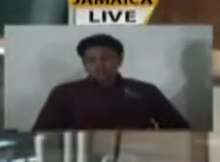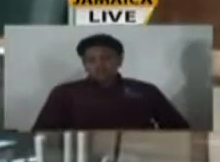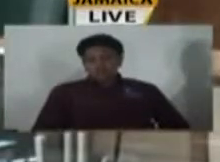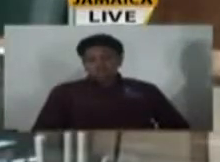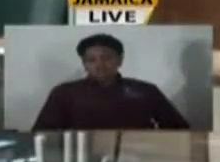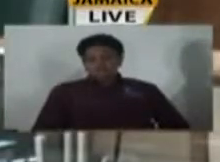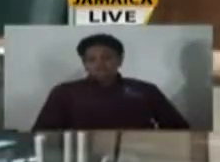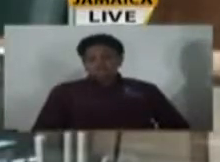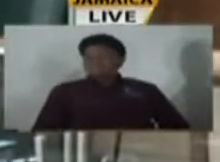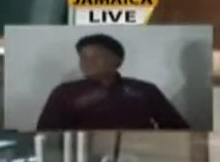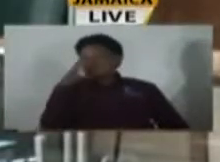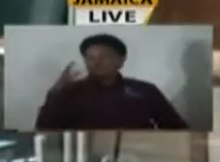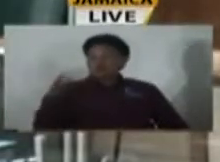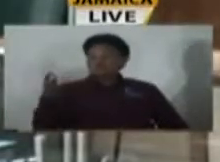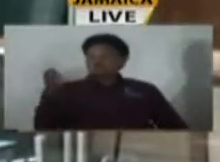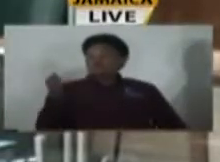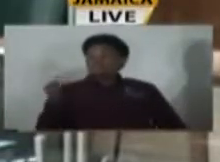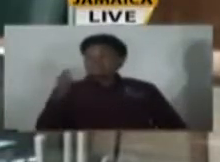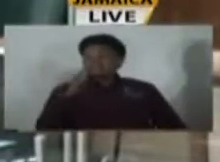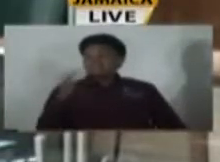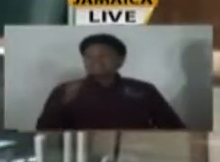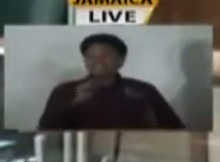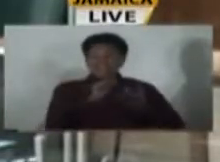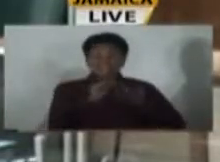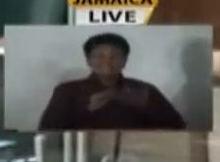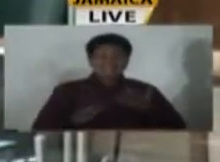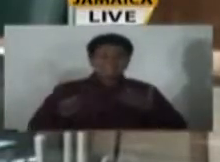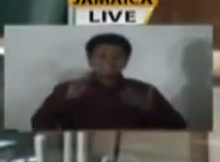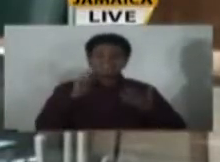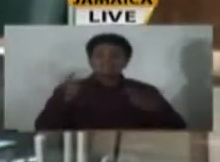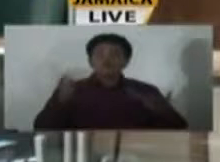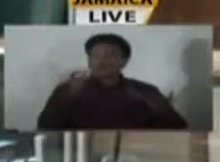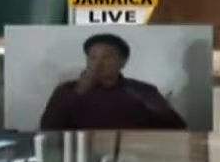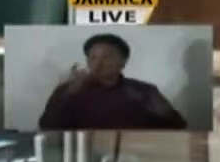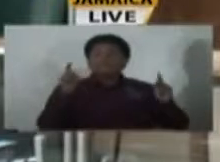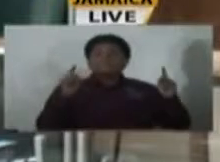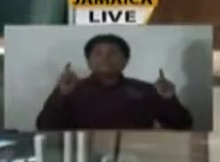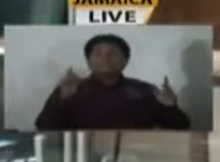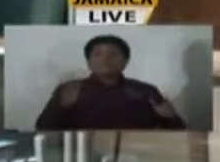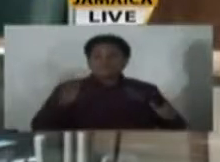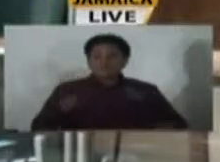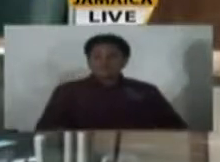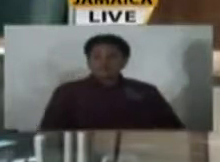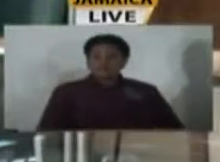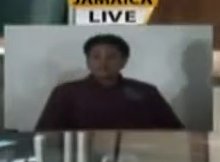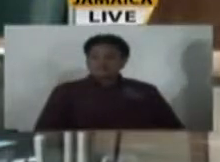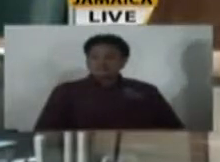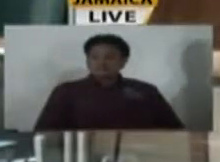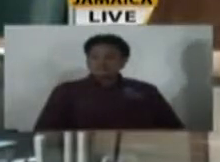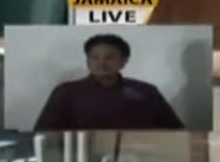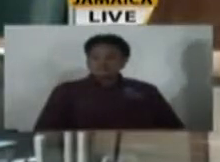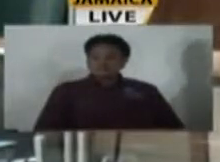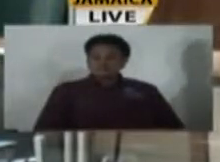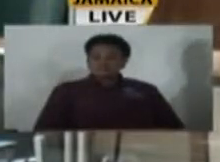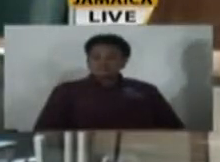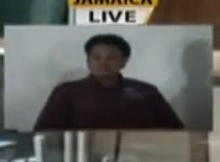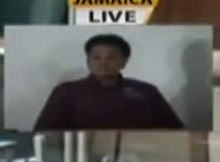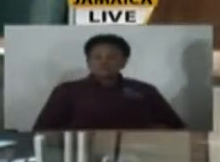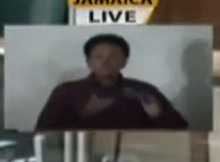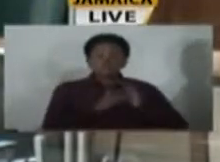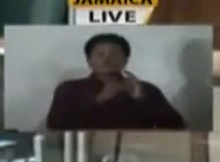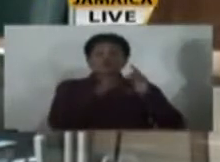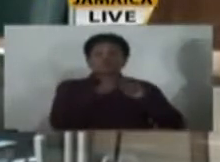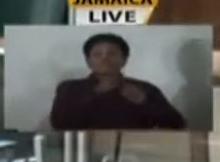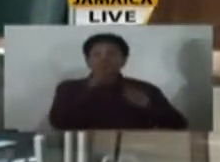The farmers who will receive the productivity incentives are people. The thousands who will